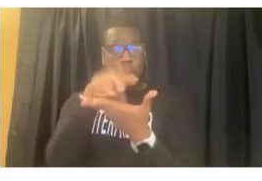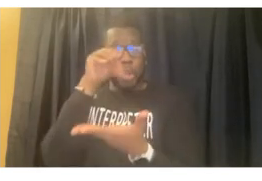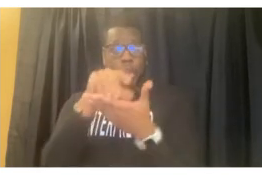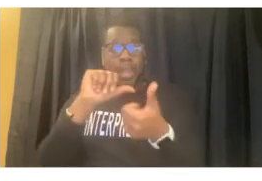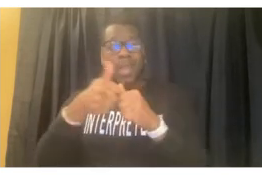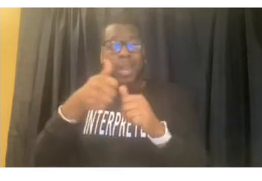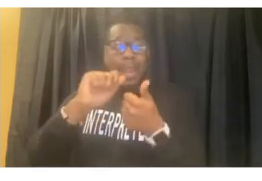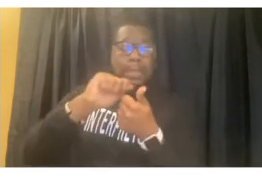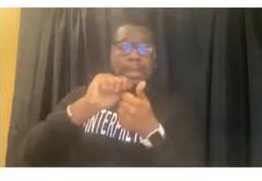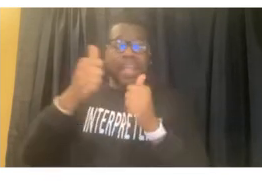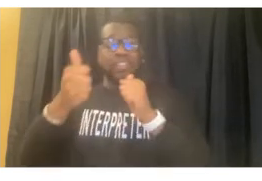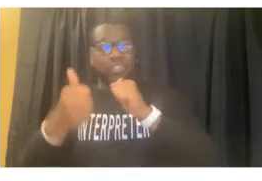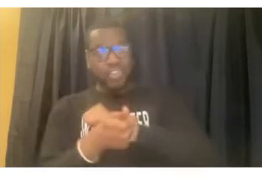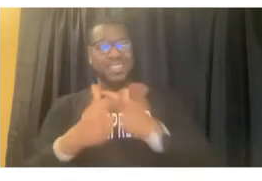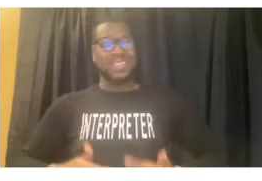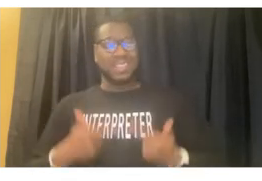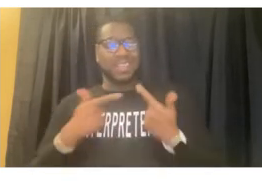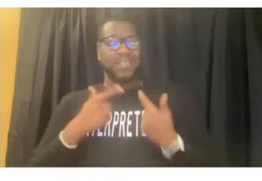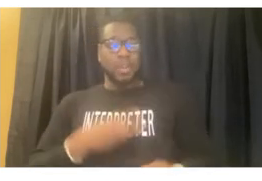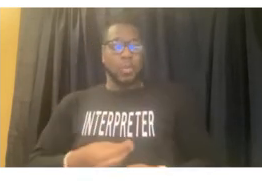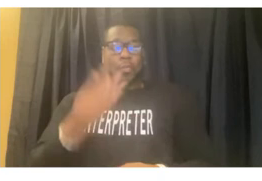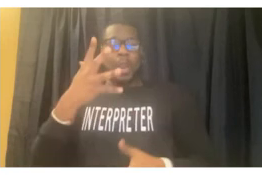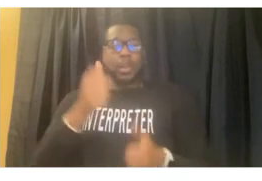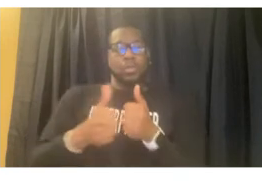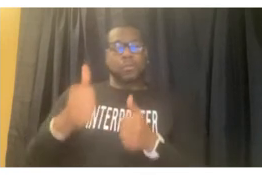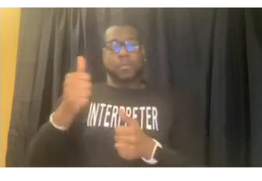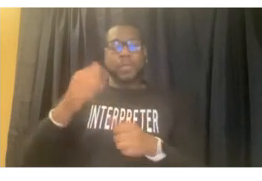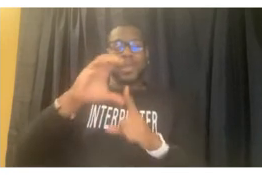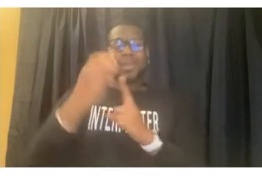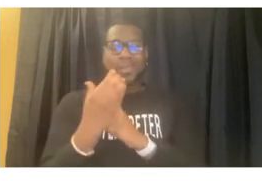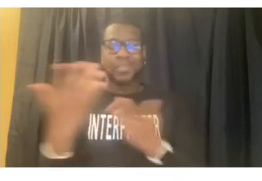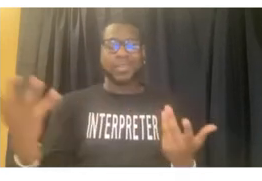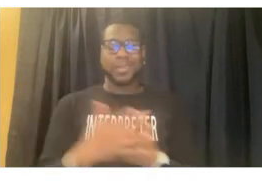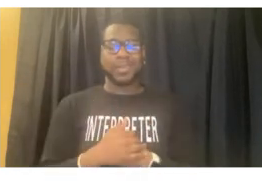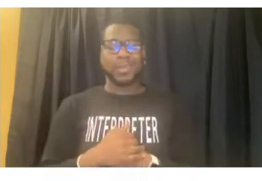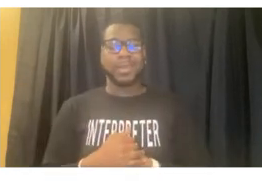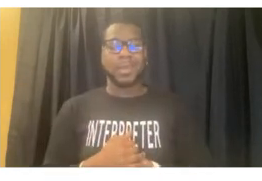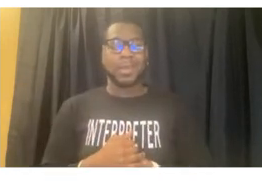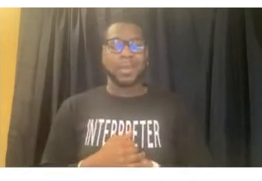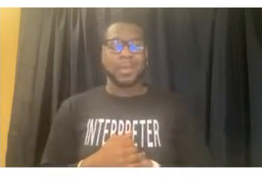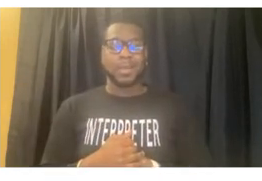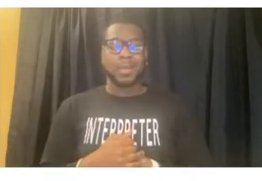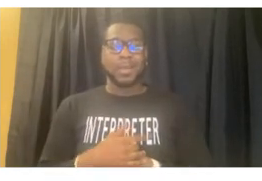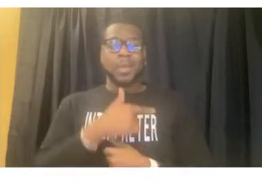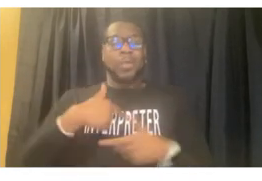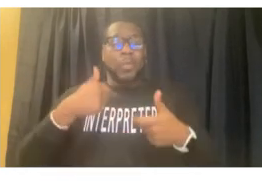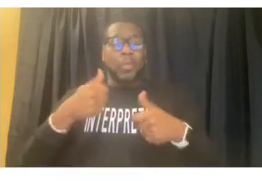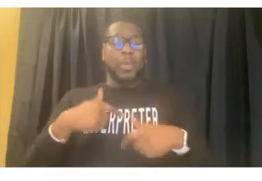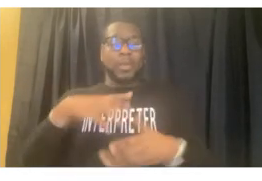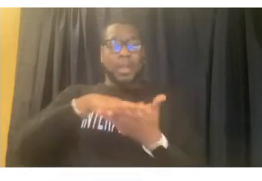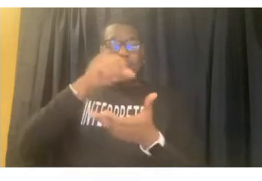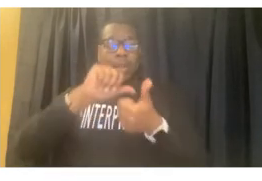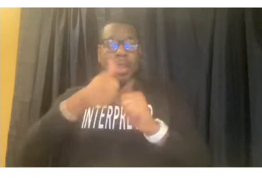culture, as Black and Brown cultures are learned to socialize. I'm speaking from the African American experience, but we learn how to dress, talk,